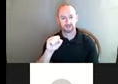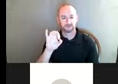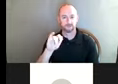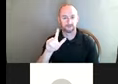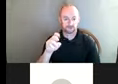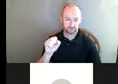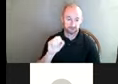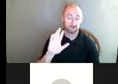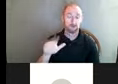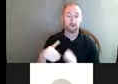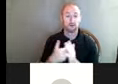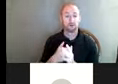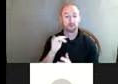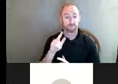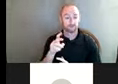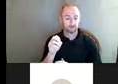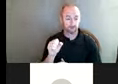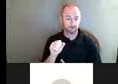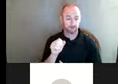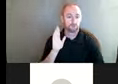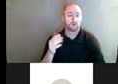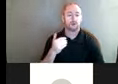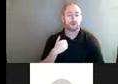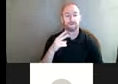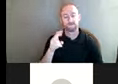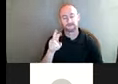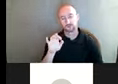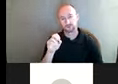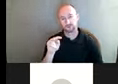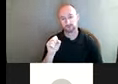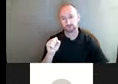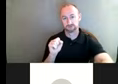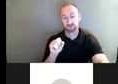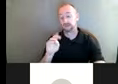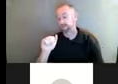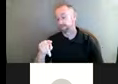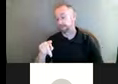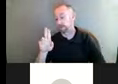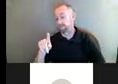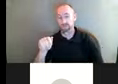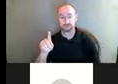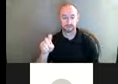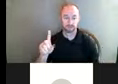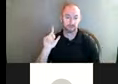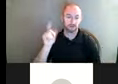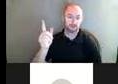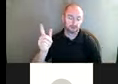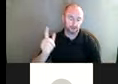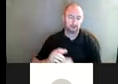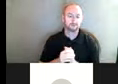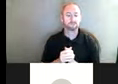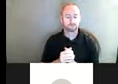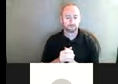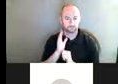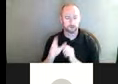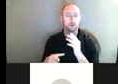all of these files here, they'll be versioned. So as the map is updated on the online service, it will